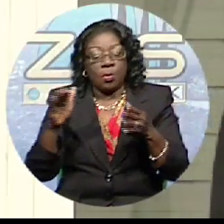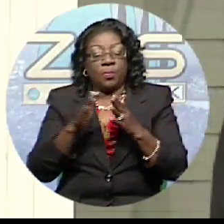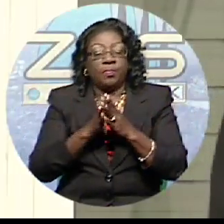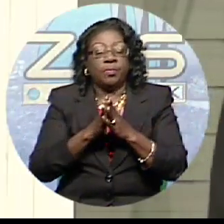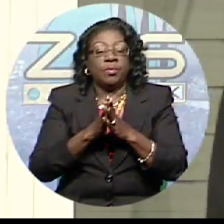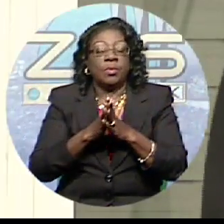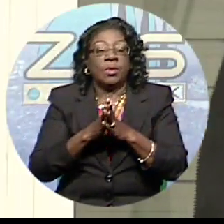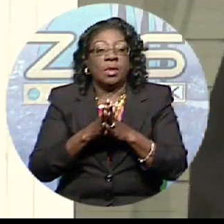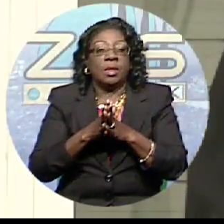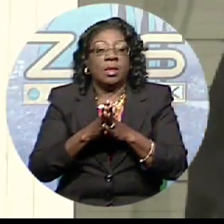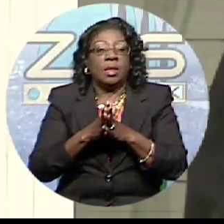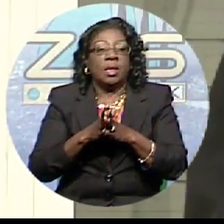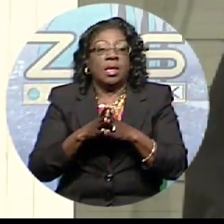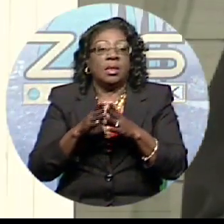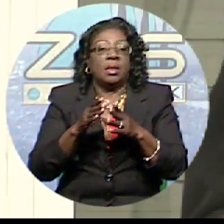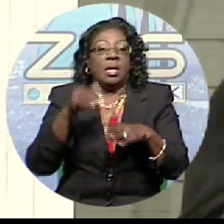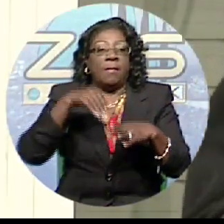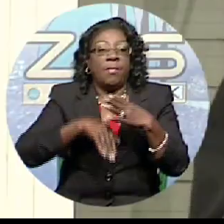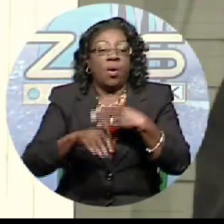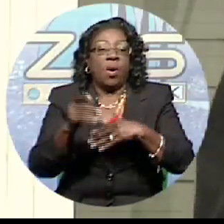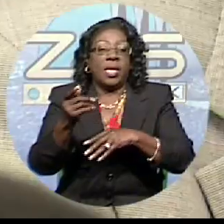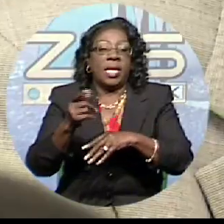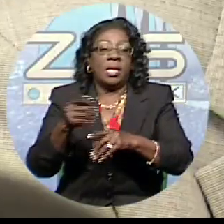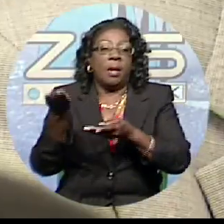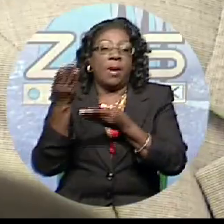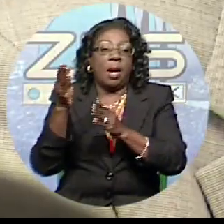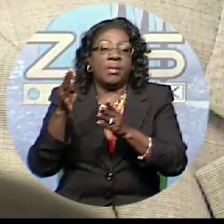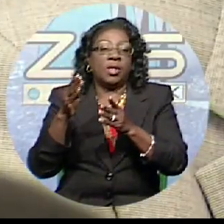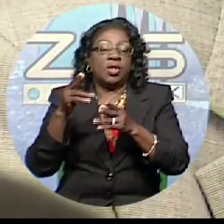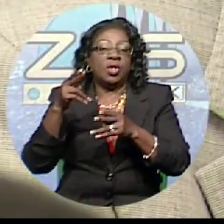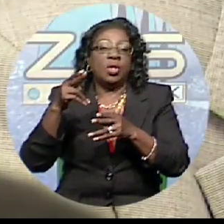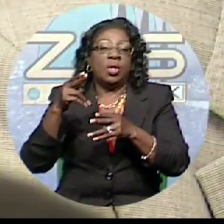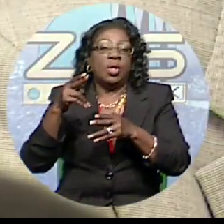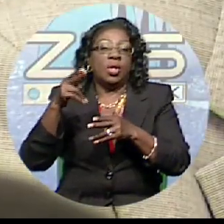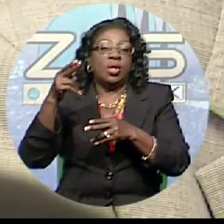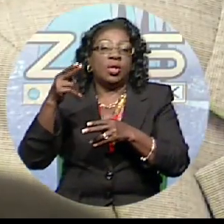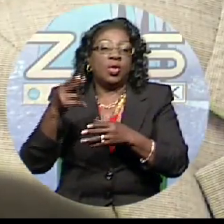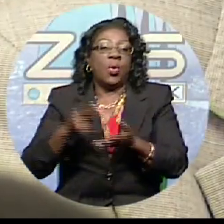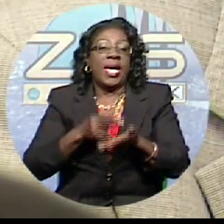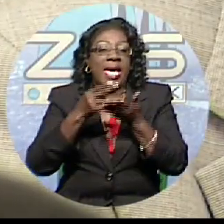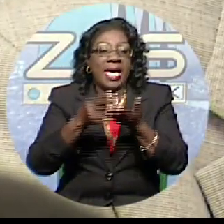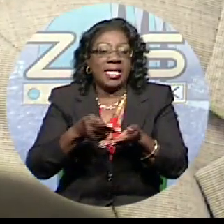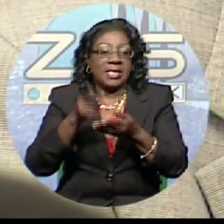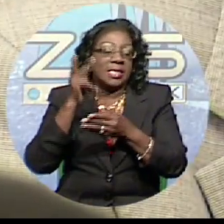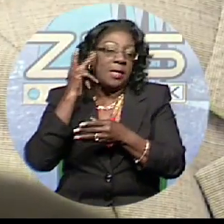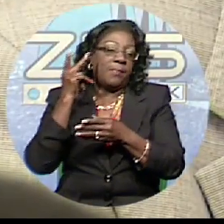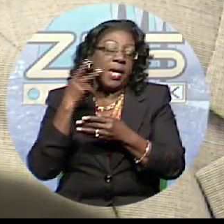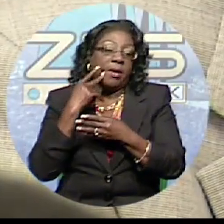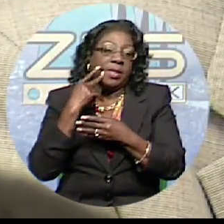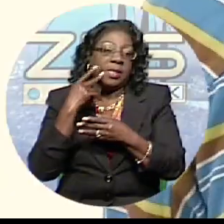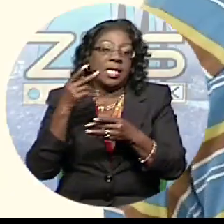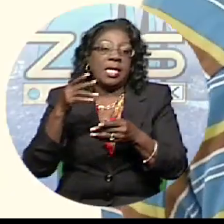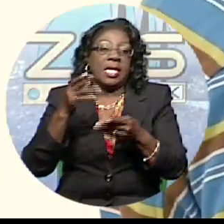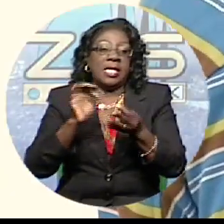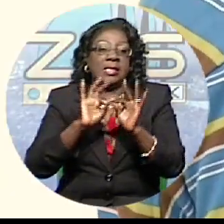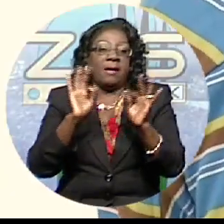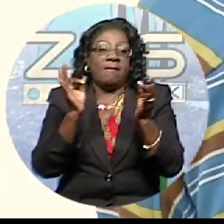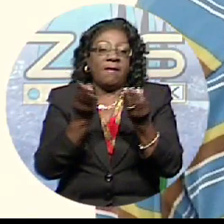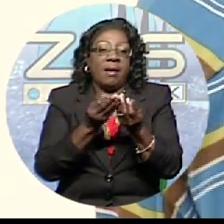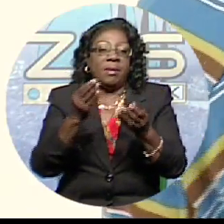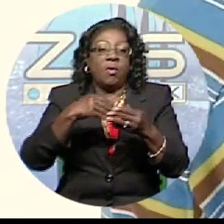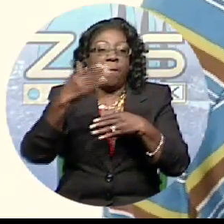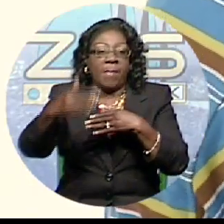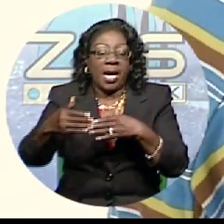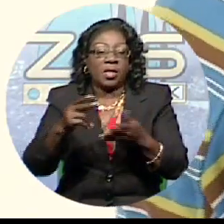radio personality born in the Bahamas to Haitian parents during the Roca era. His family eventually moved back to Haiti when he was an infant